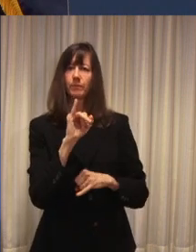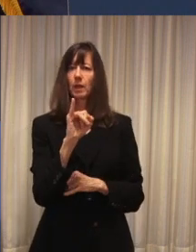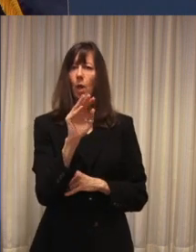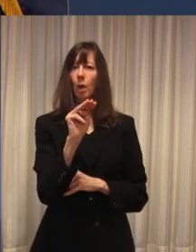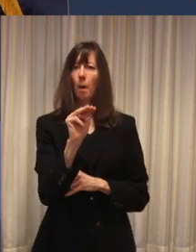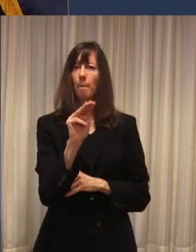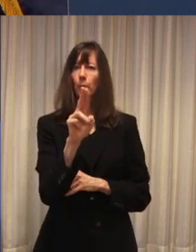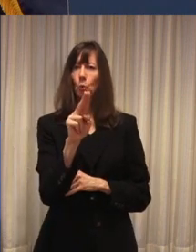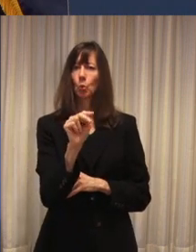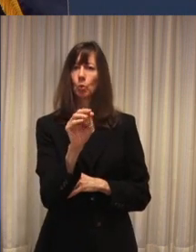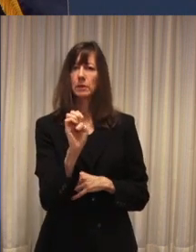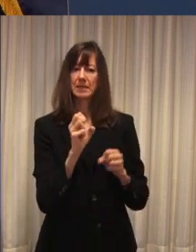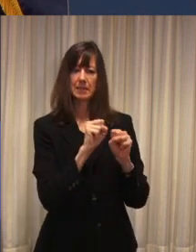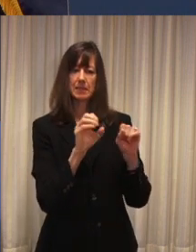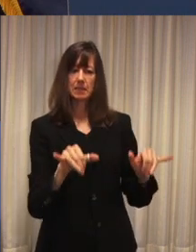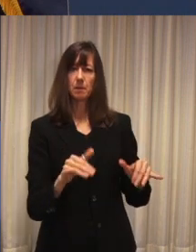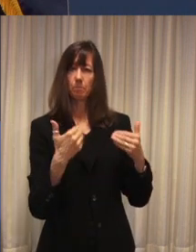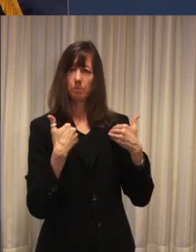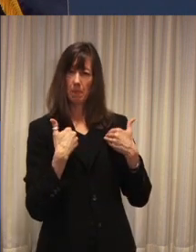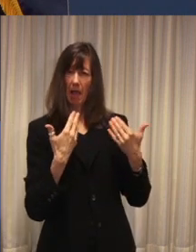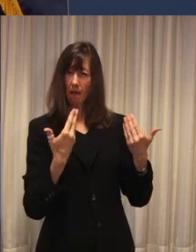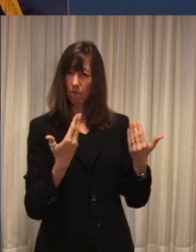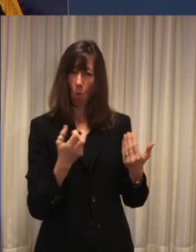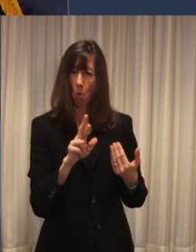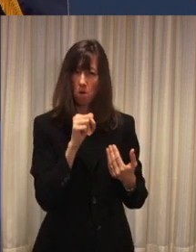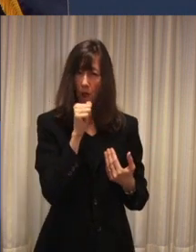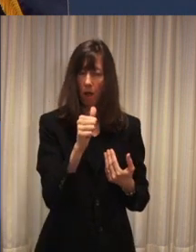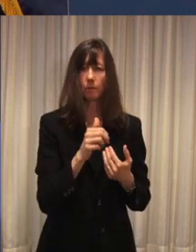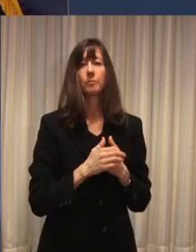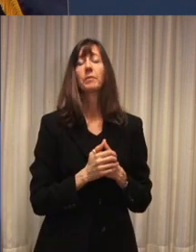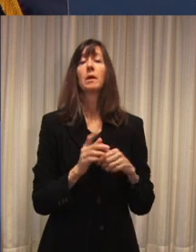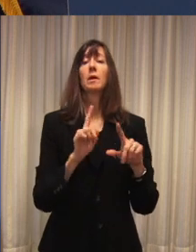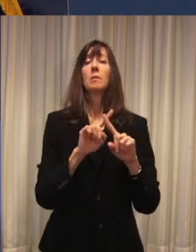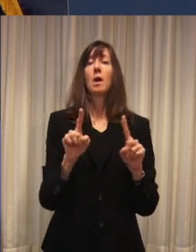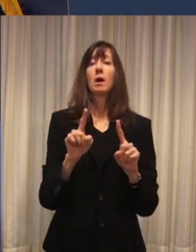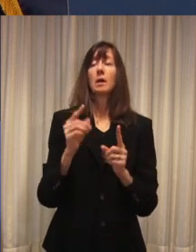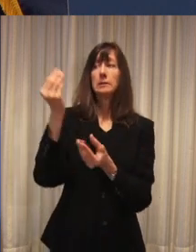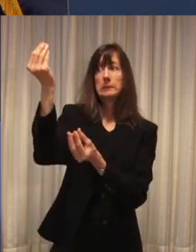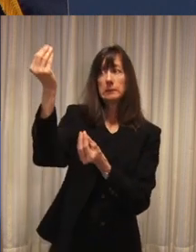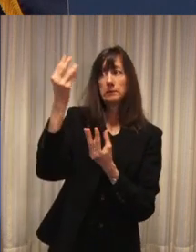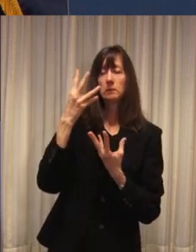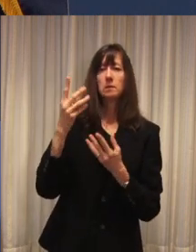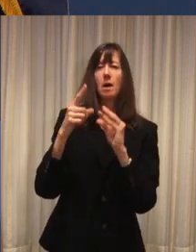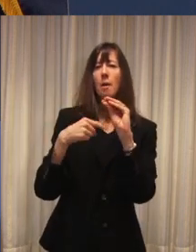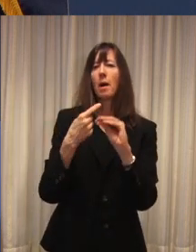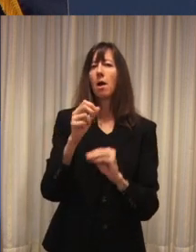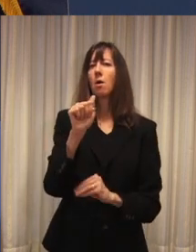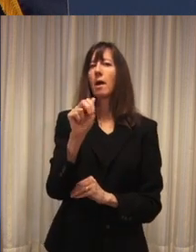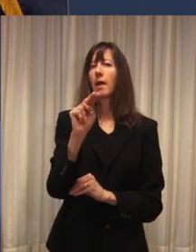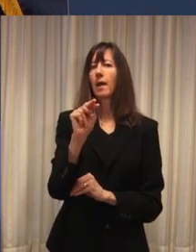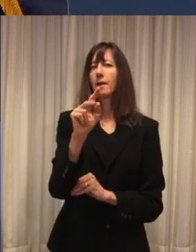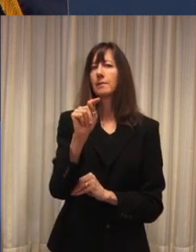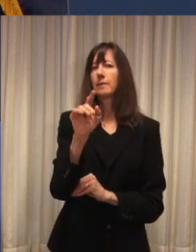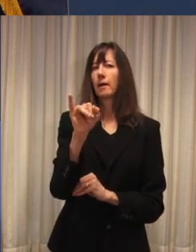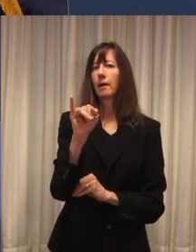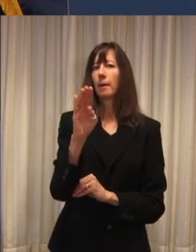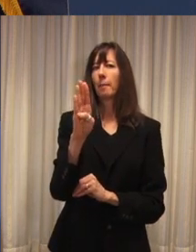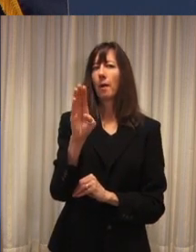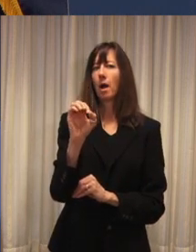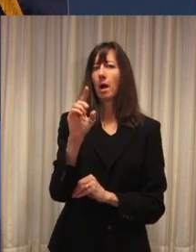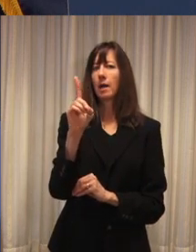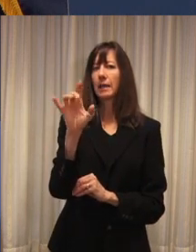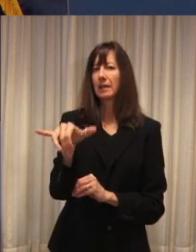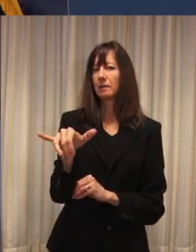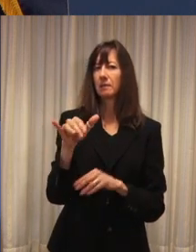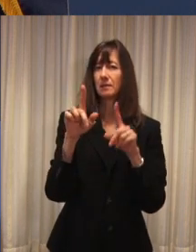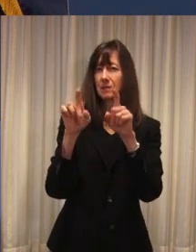We are also working on, but don't have details yet, on antibody testing, which would disclose if someone